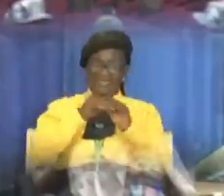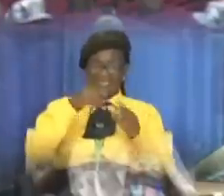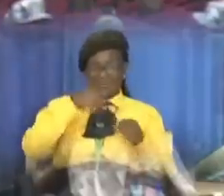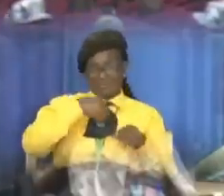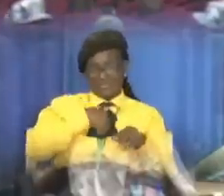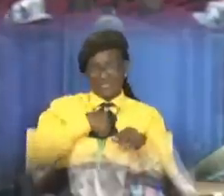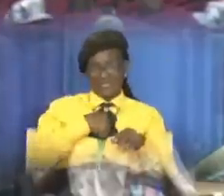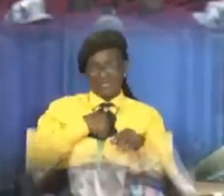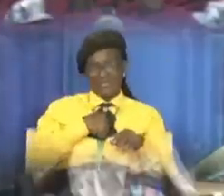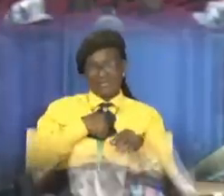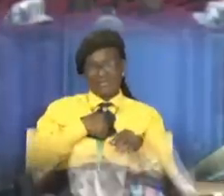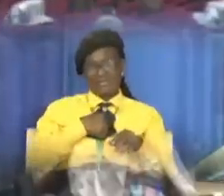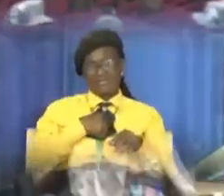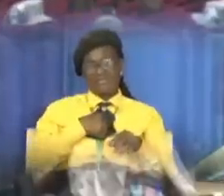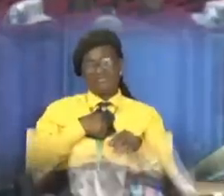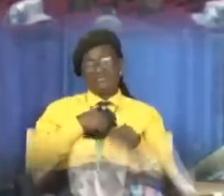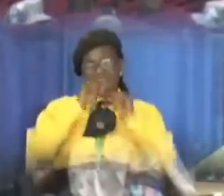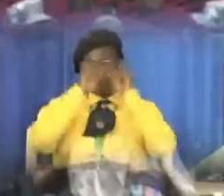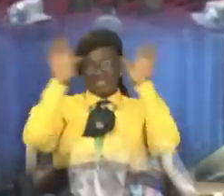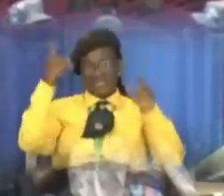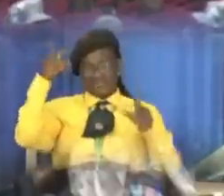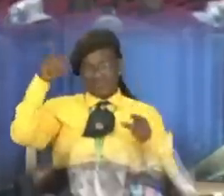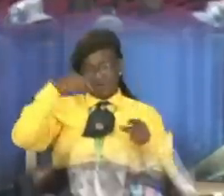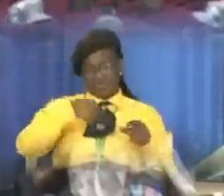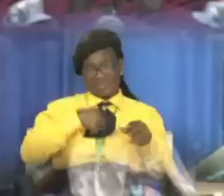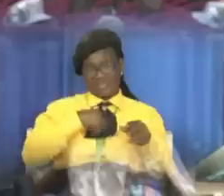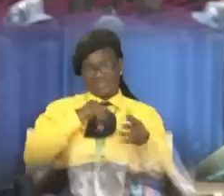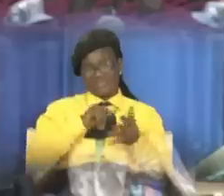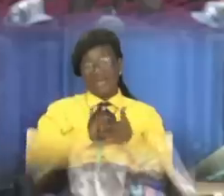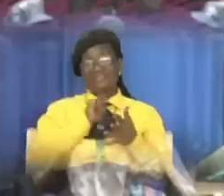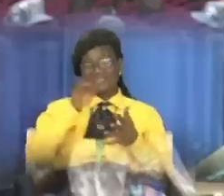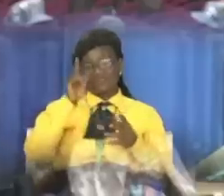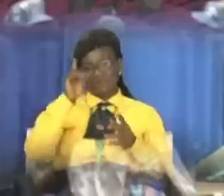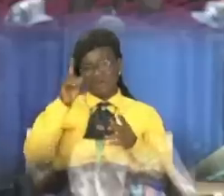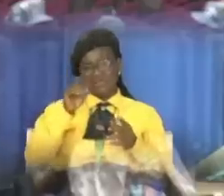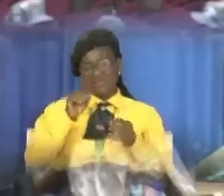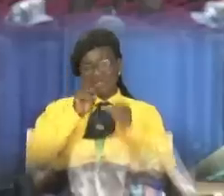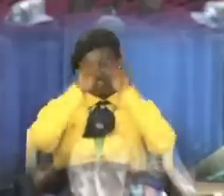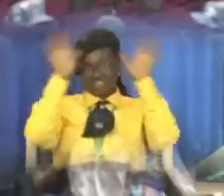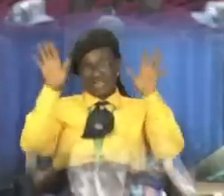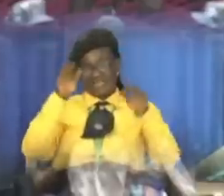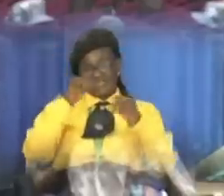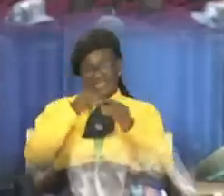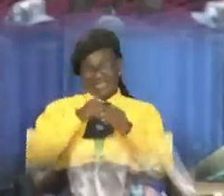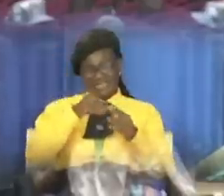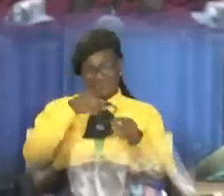Shine for me is one. Shine in me is two.